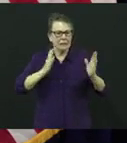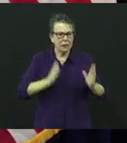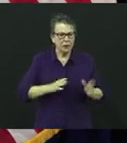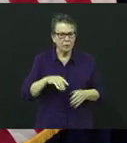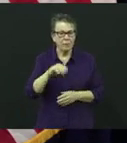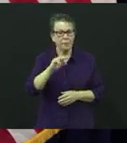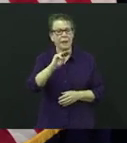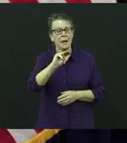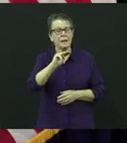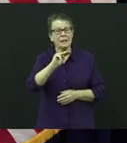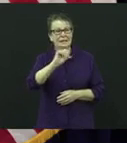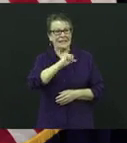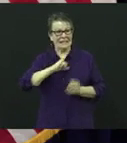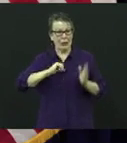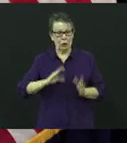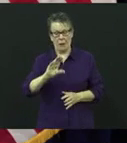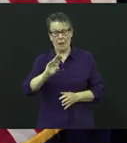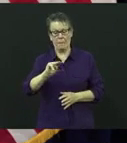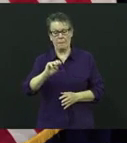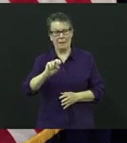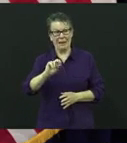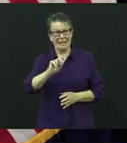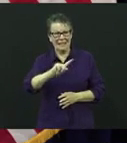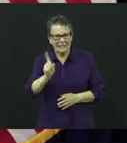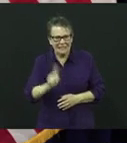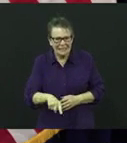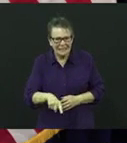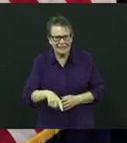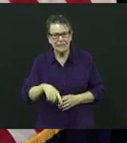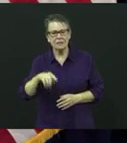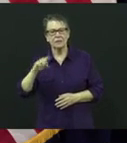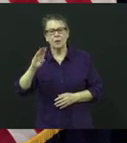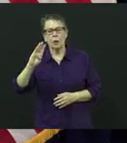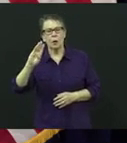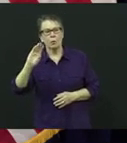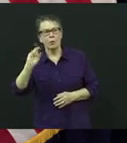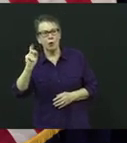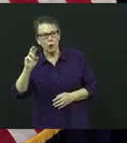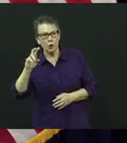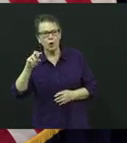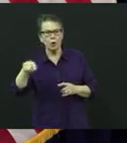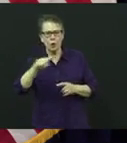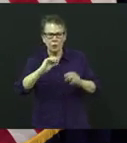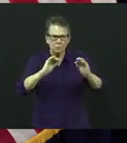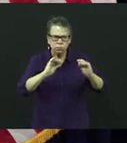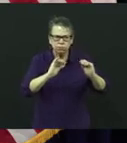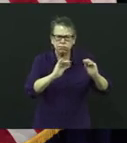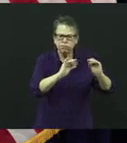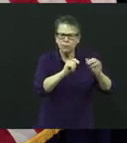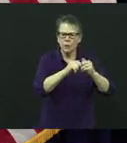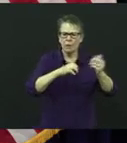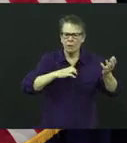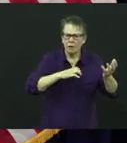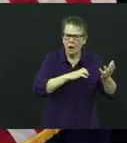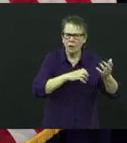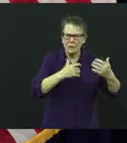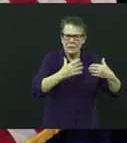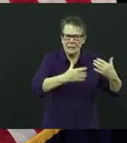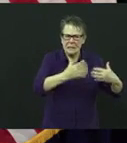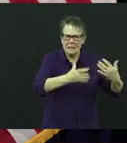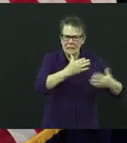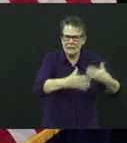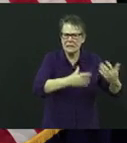with our delegation, with Minority Leader Chuck Schumer and his team, Speaker Pelosi, and the White House directly, that a